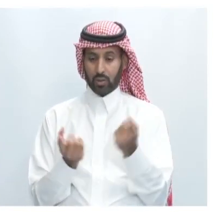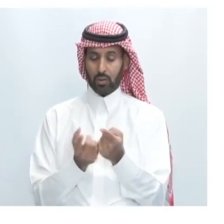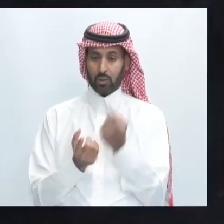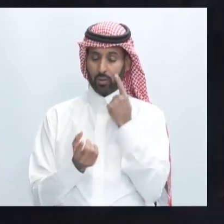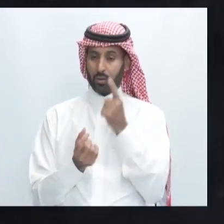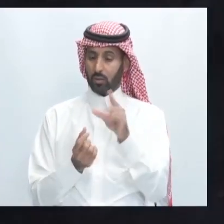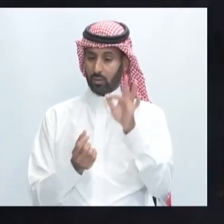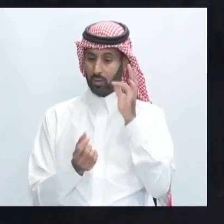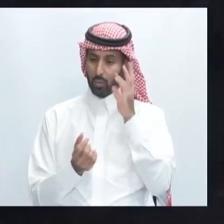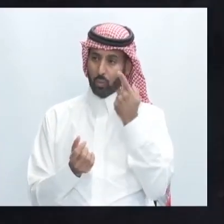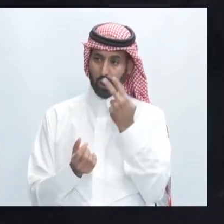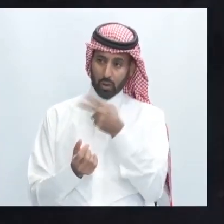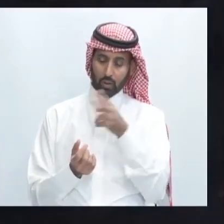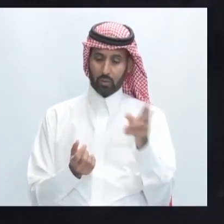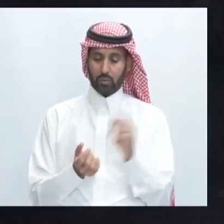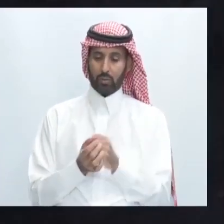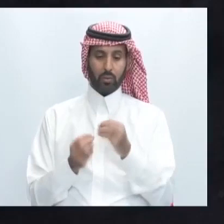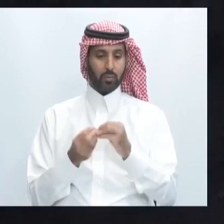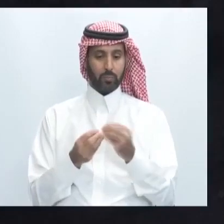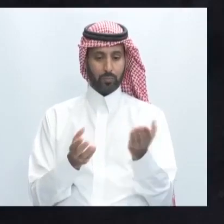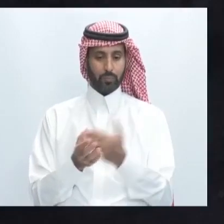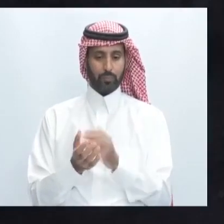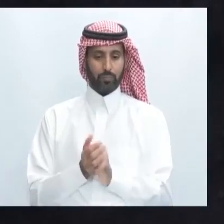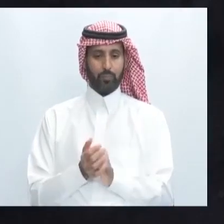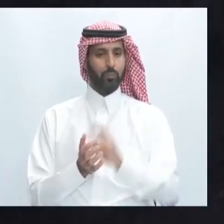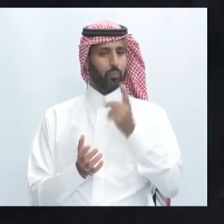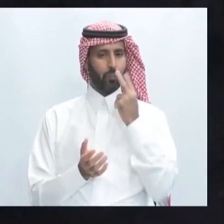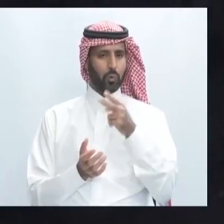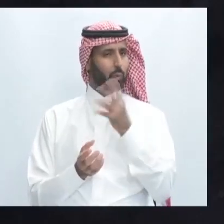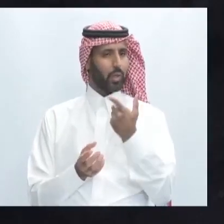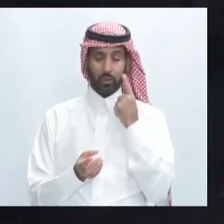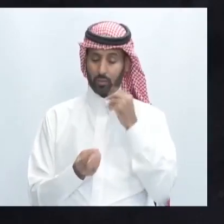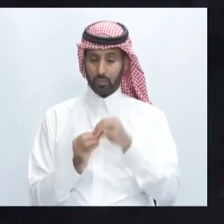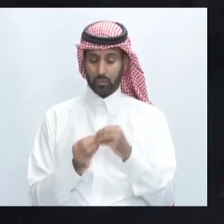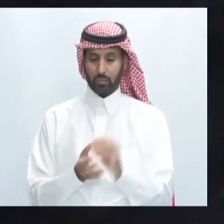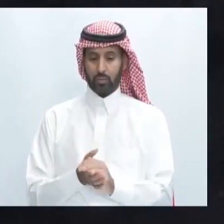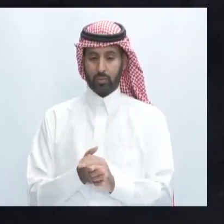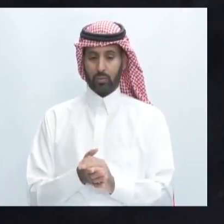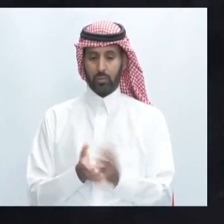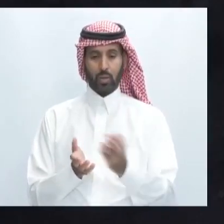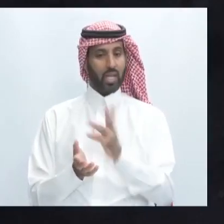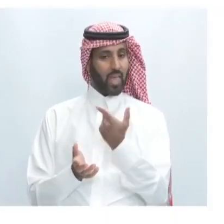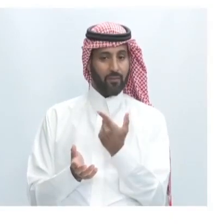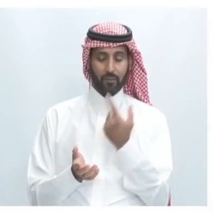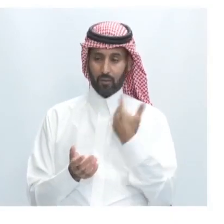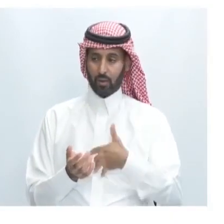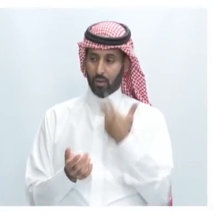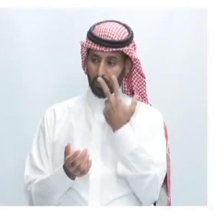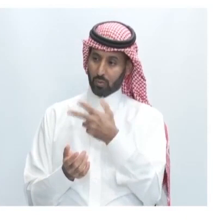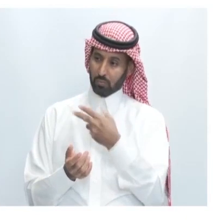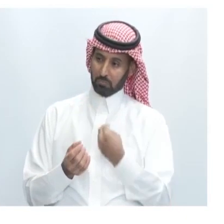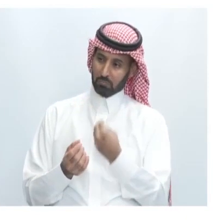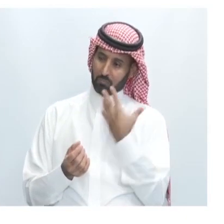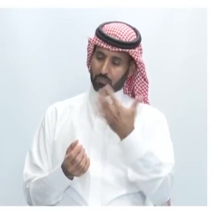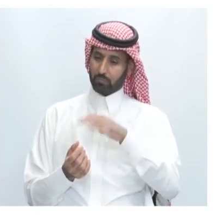choose the color, where can you find this color in nature? Where do you see it in nature? How do you feel about